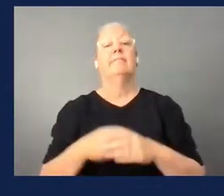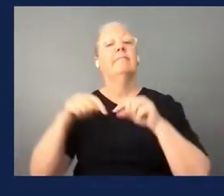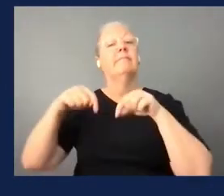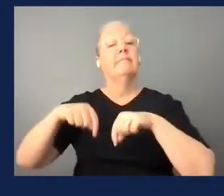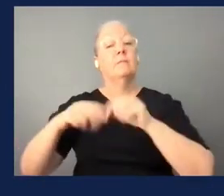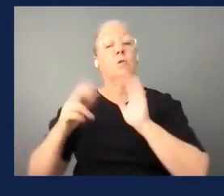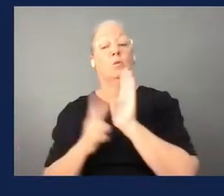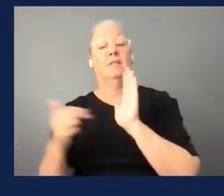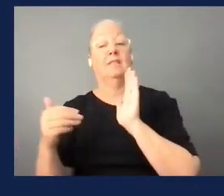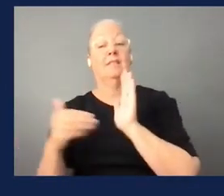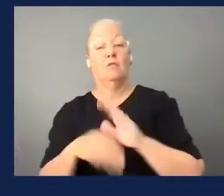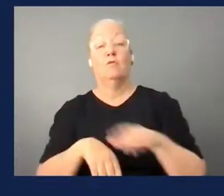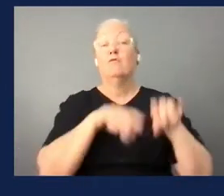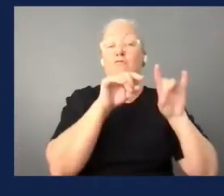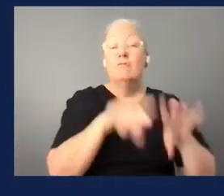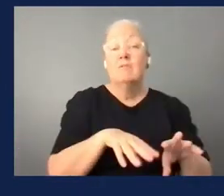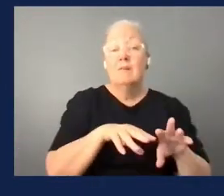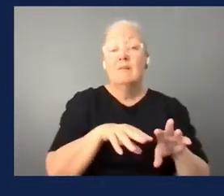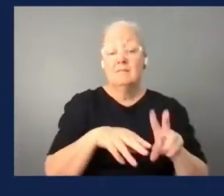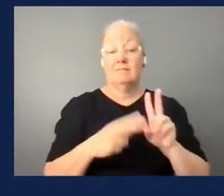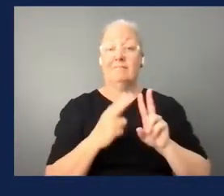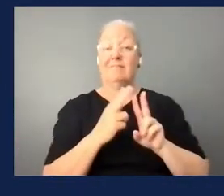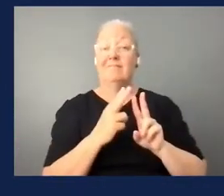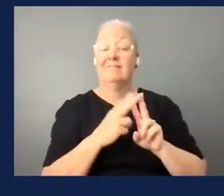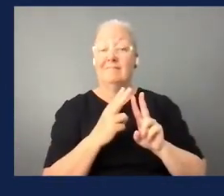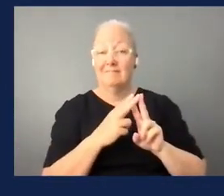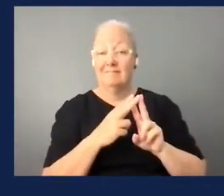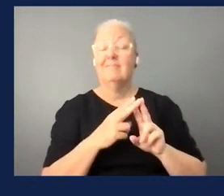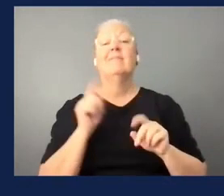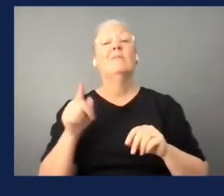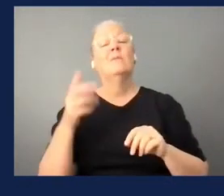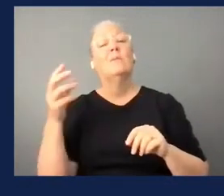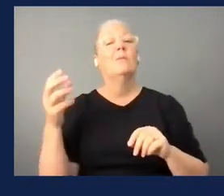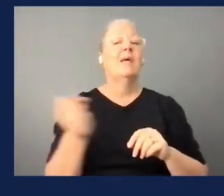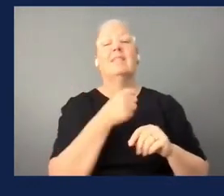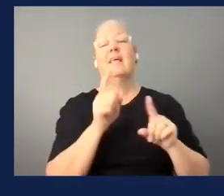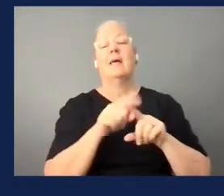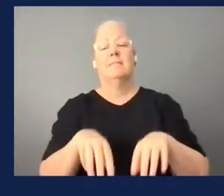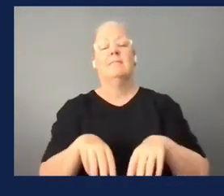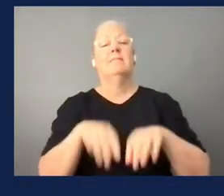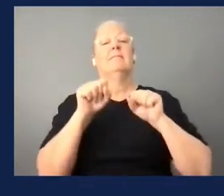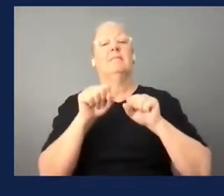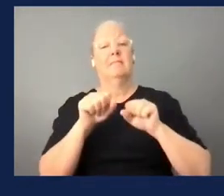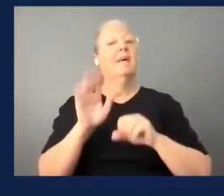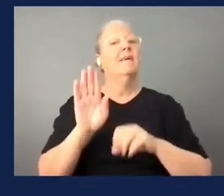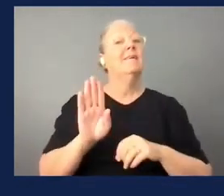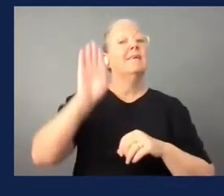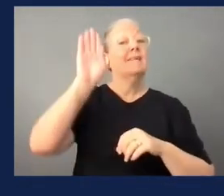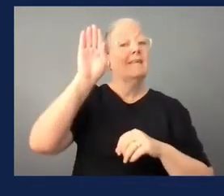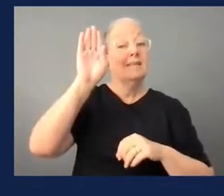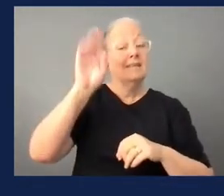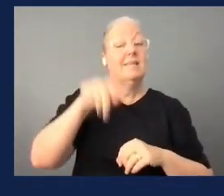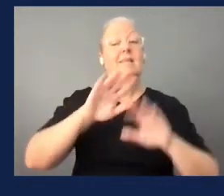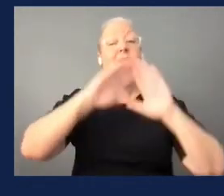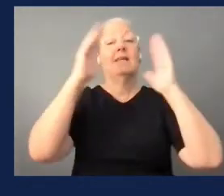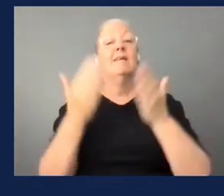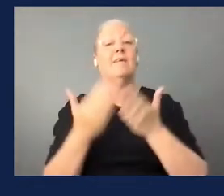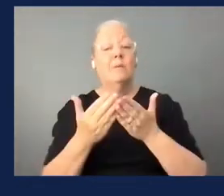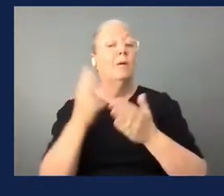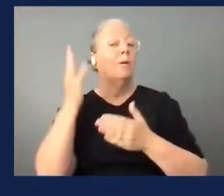were lucky enough to win the co-hosting bid for the Women's World Cup 2023,